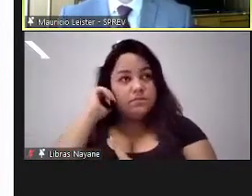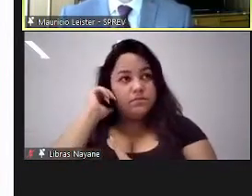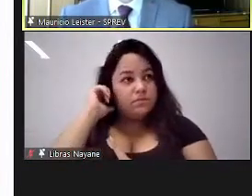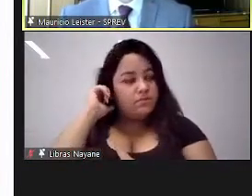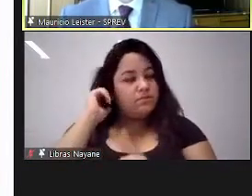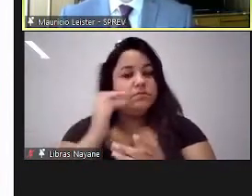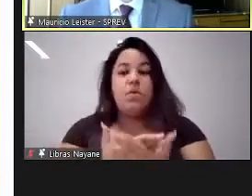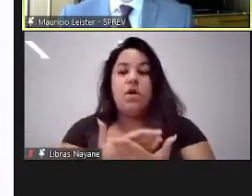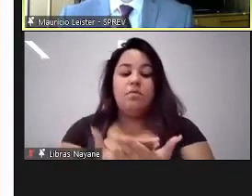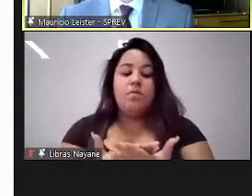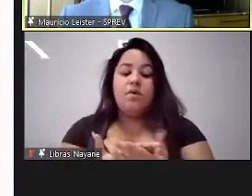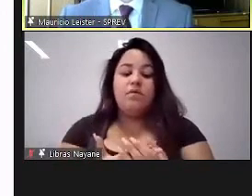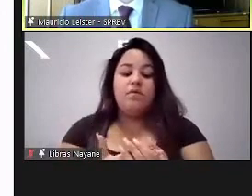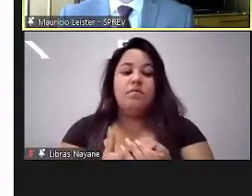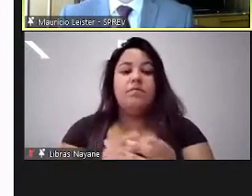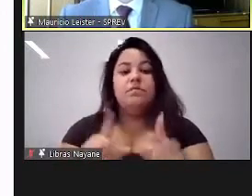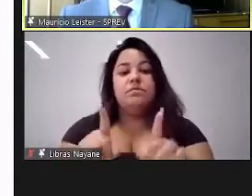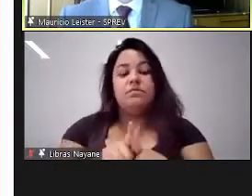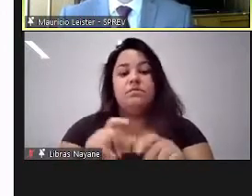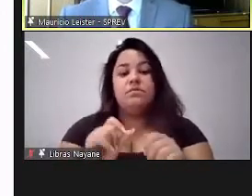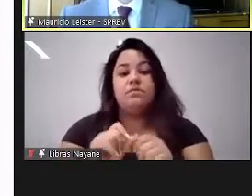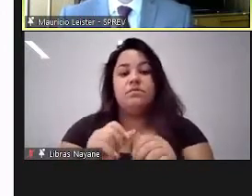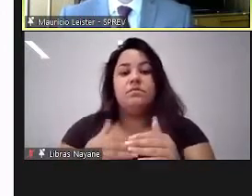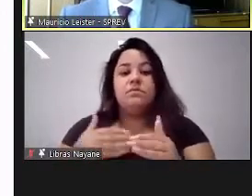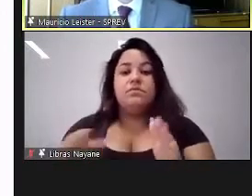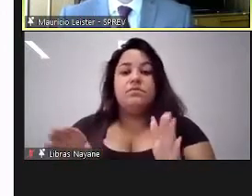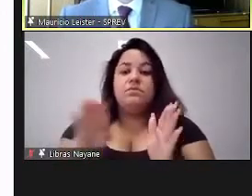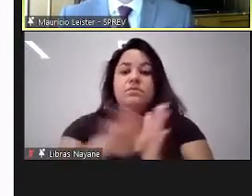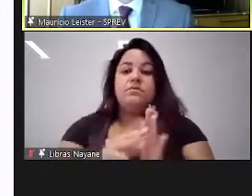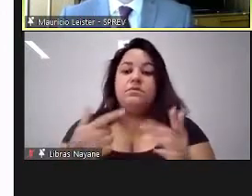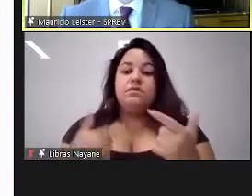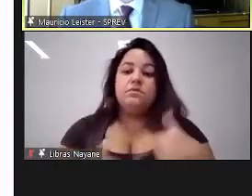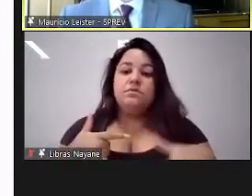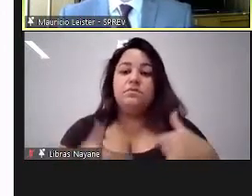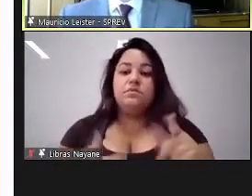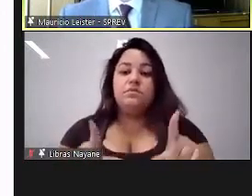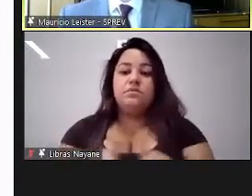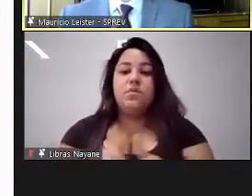And different entities of the government can find a way